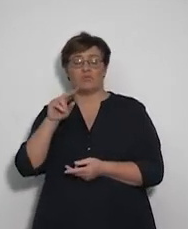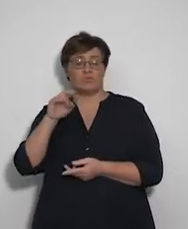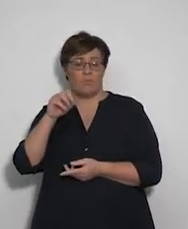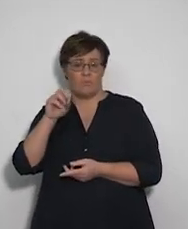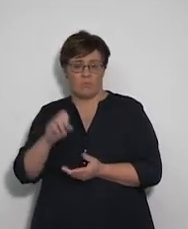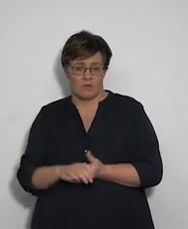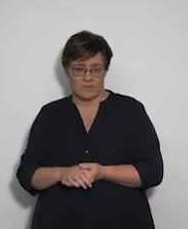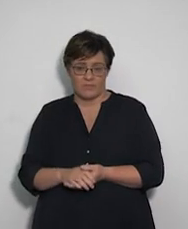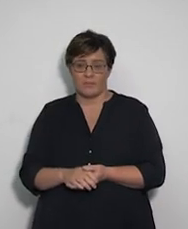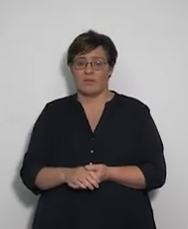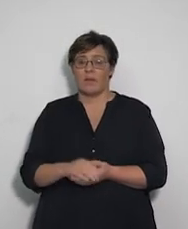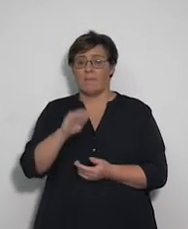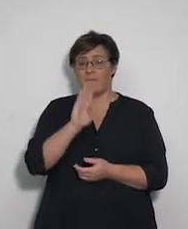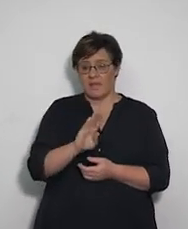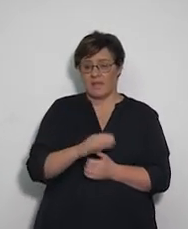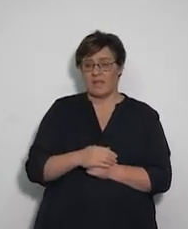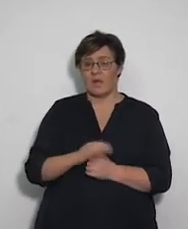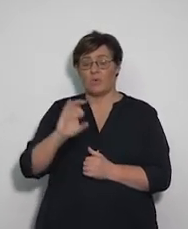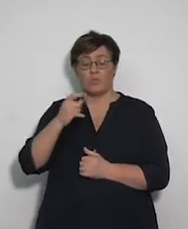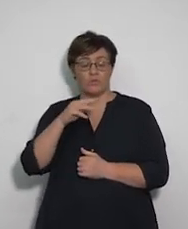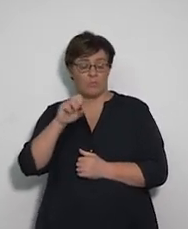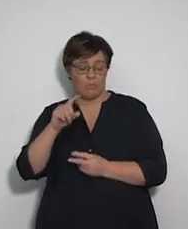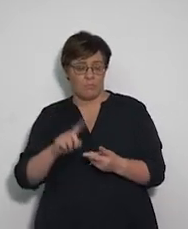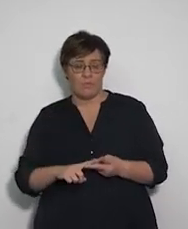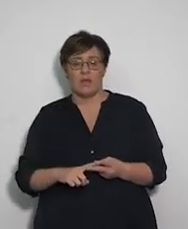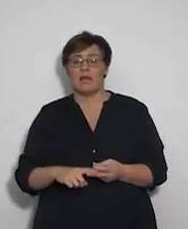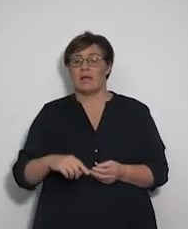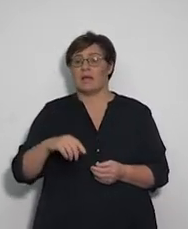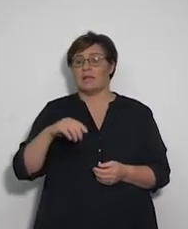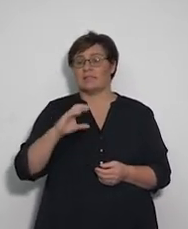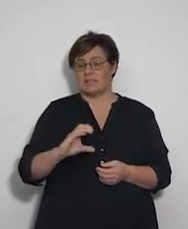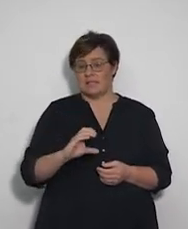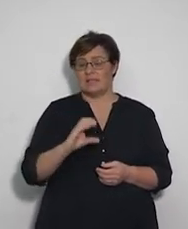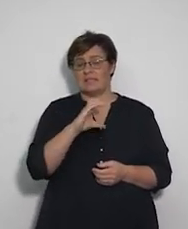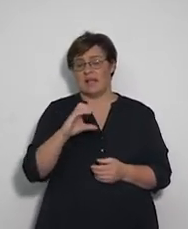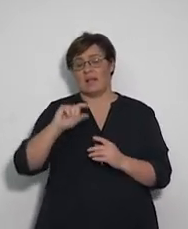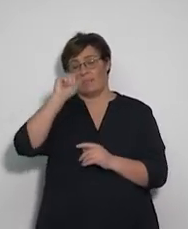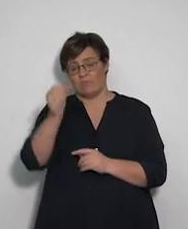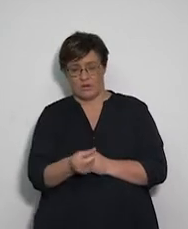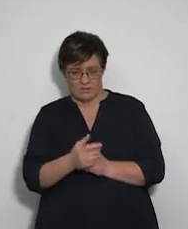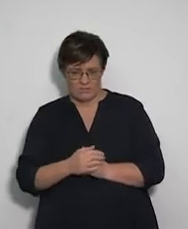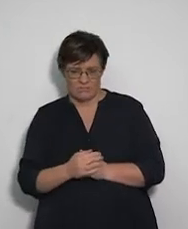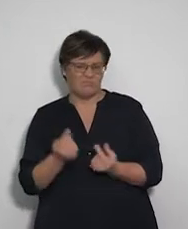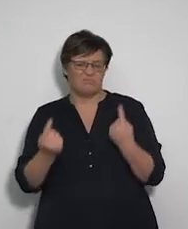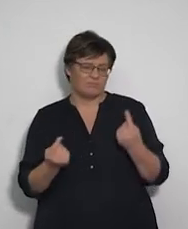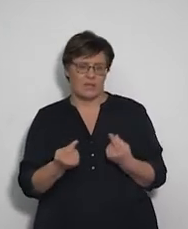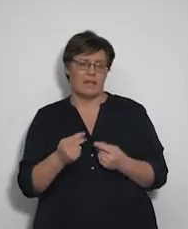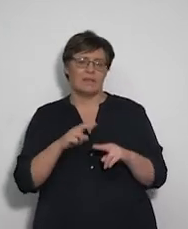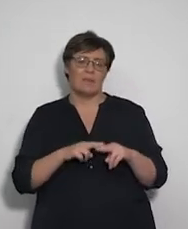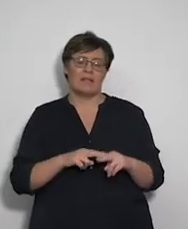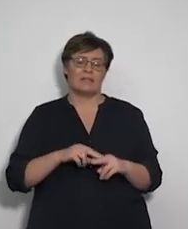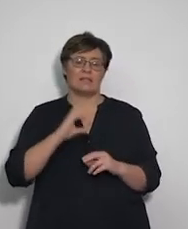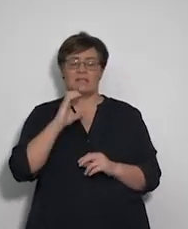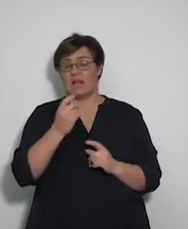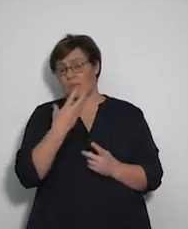centrosome, B would be the chromosome, and C could be either the cell membrane or the plasma membrane, depending on the type of